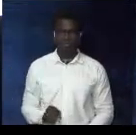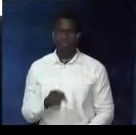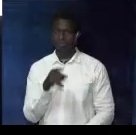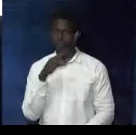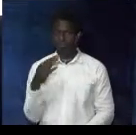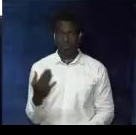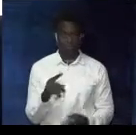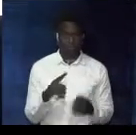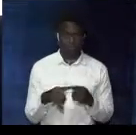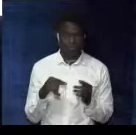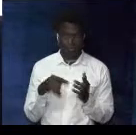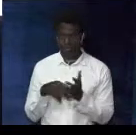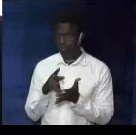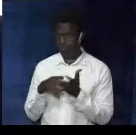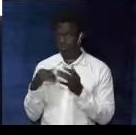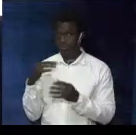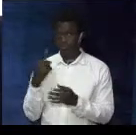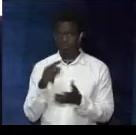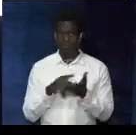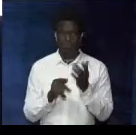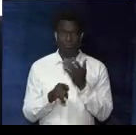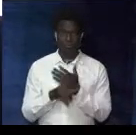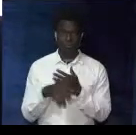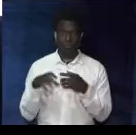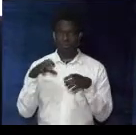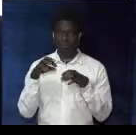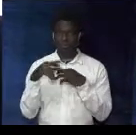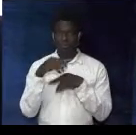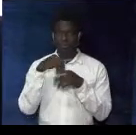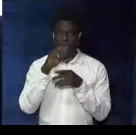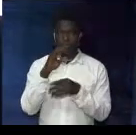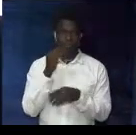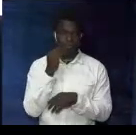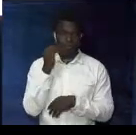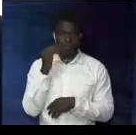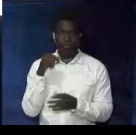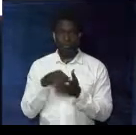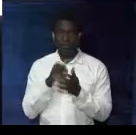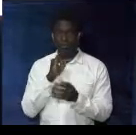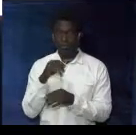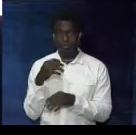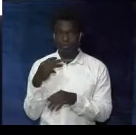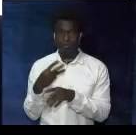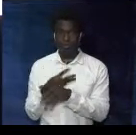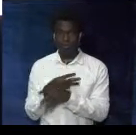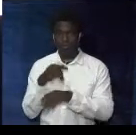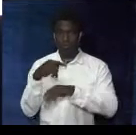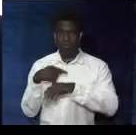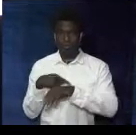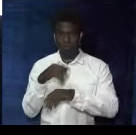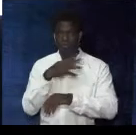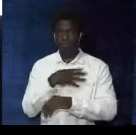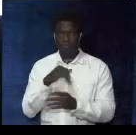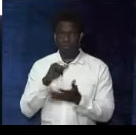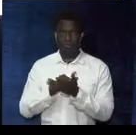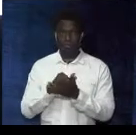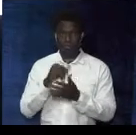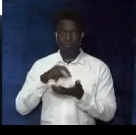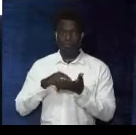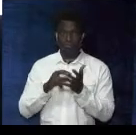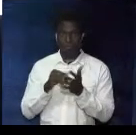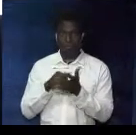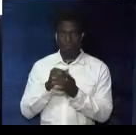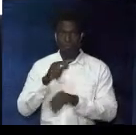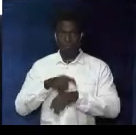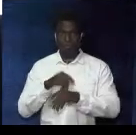Hello children, you are welcome to this segment of the program, The Classroom in Your Home. It is mathematics time, and that